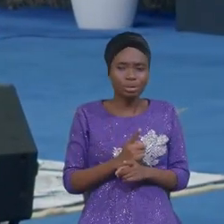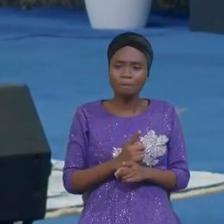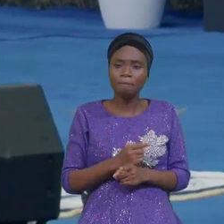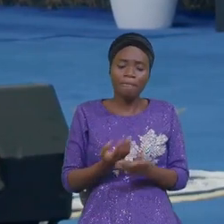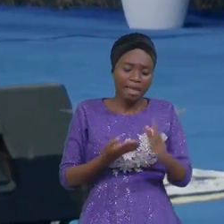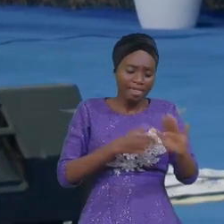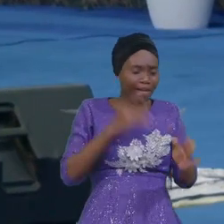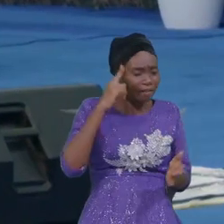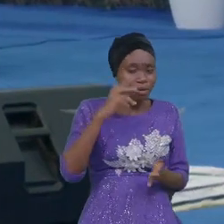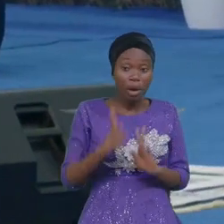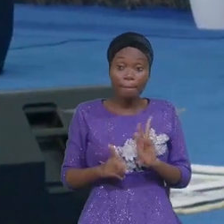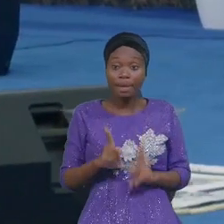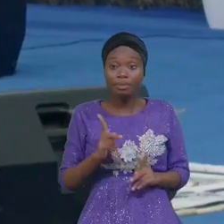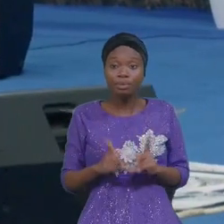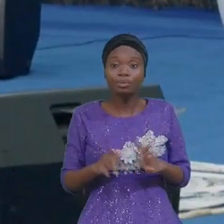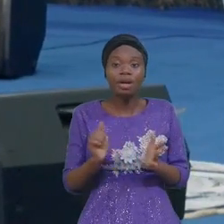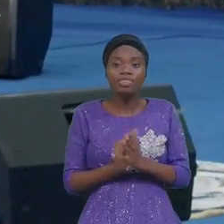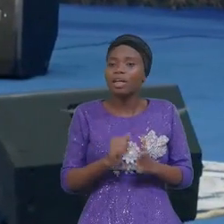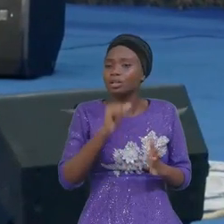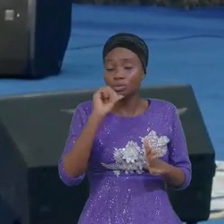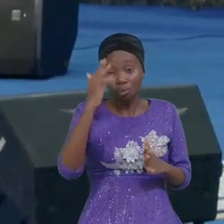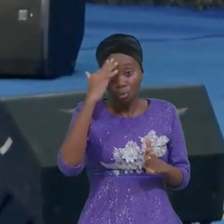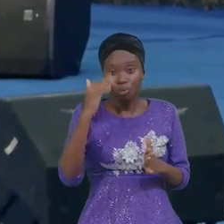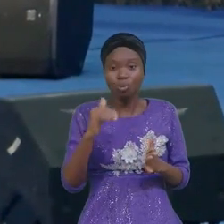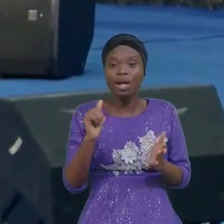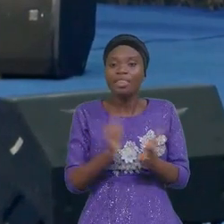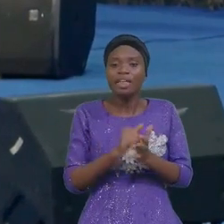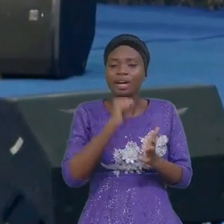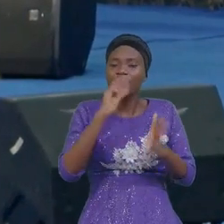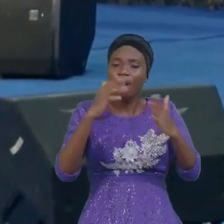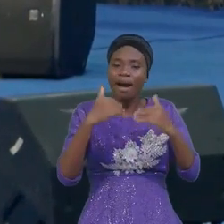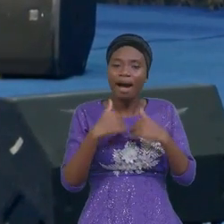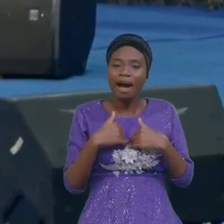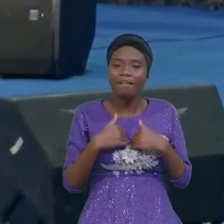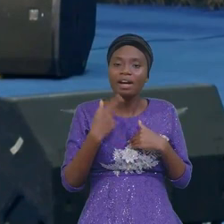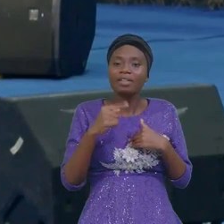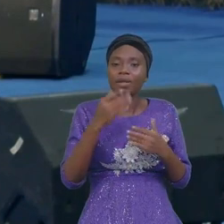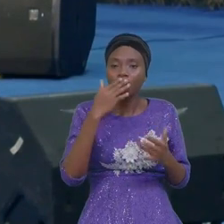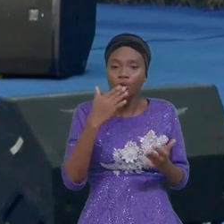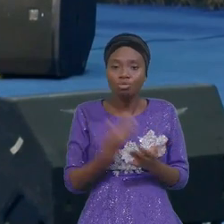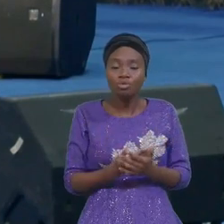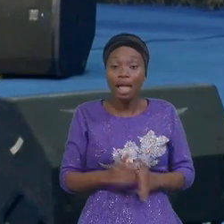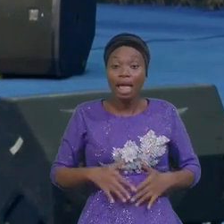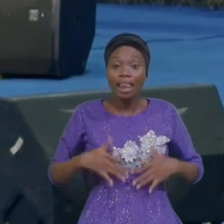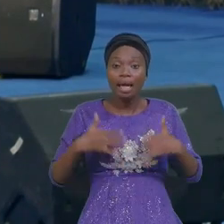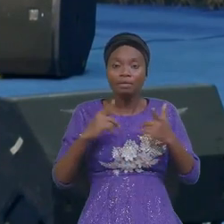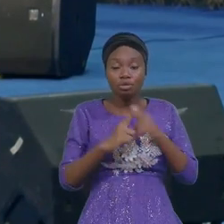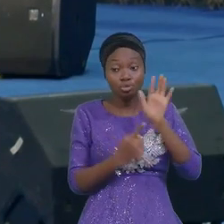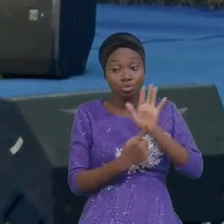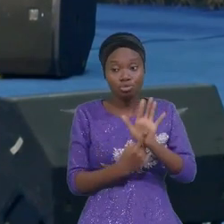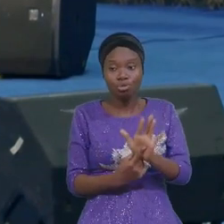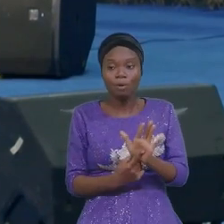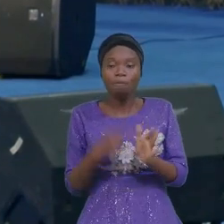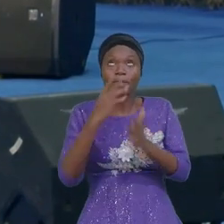for the people that did not have the good life to show the